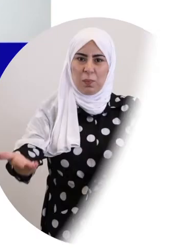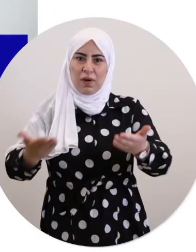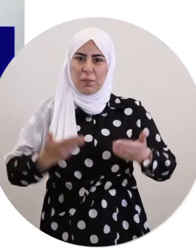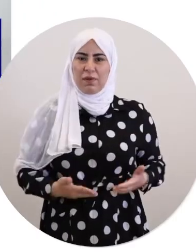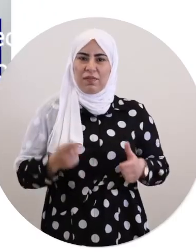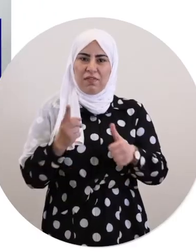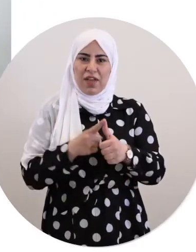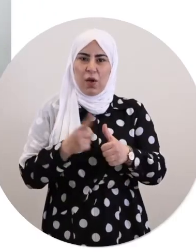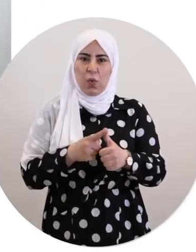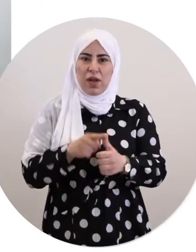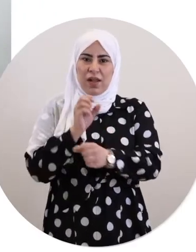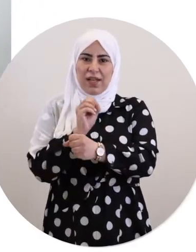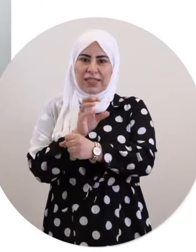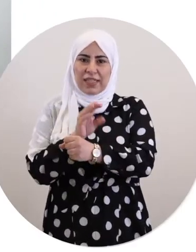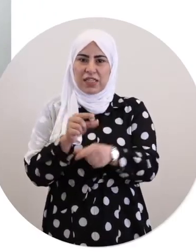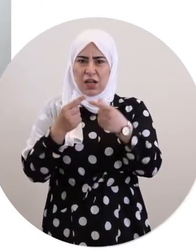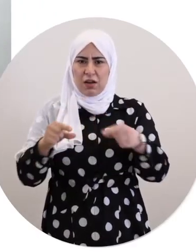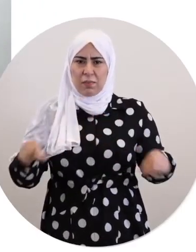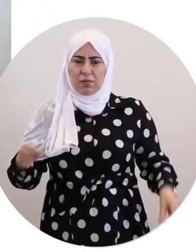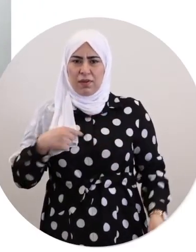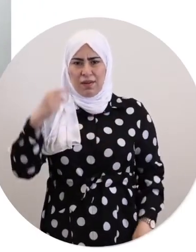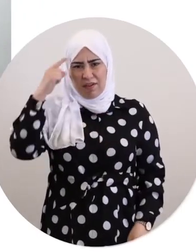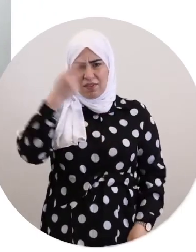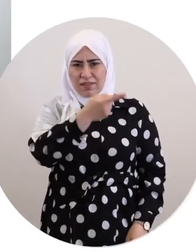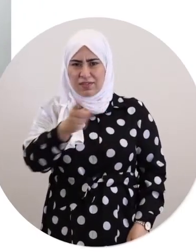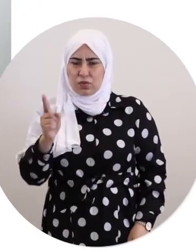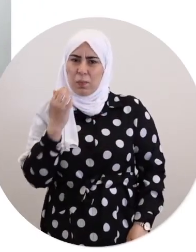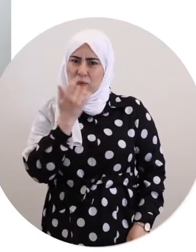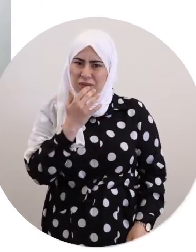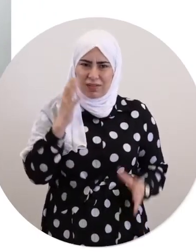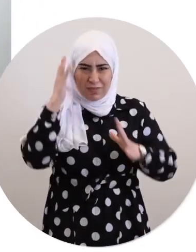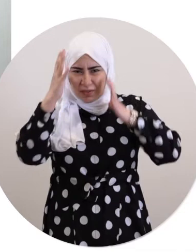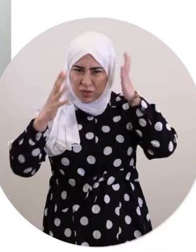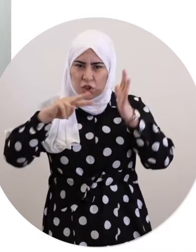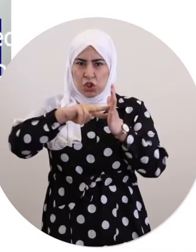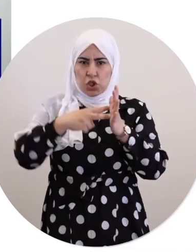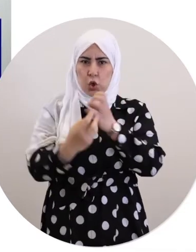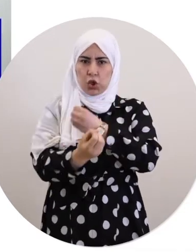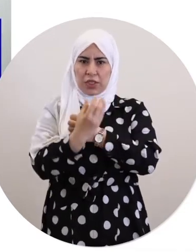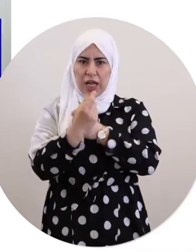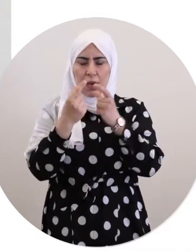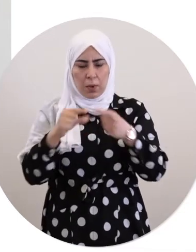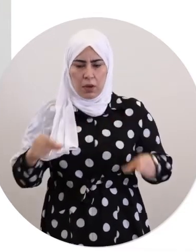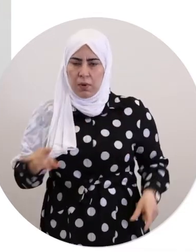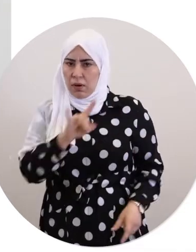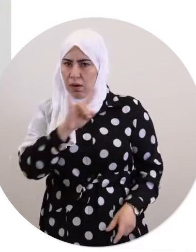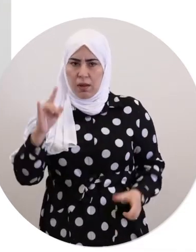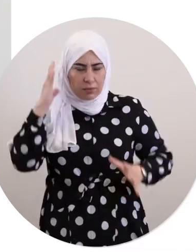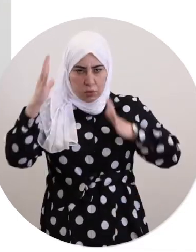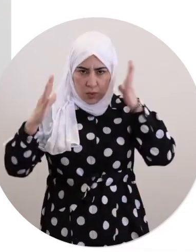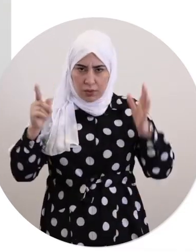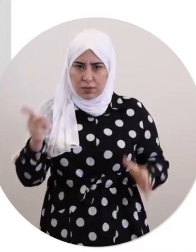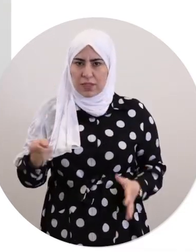Hello and welcome to our first grammar lesson. I'm sure you're worried about how to learn grammar, but fear not, it's going to be